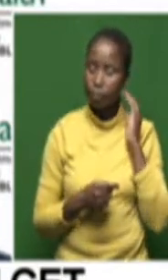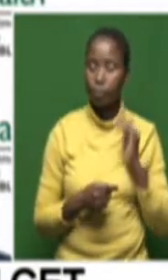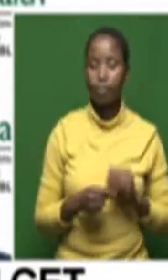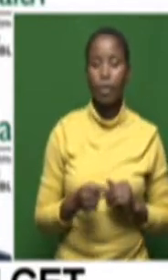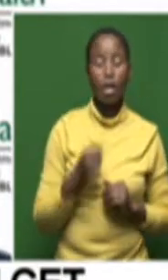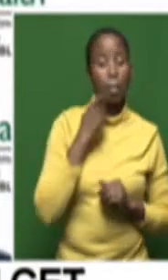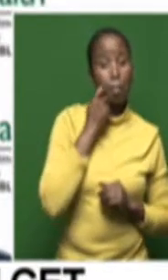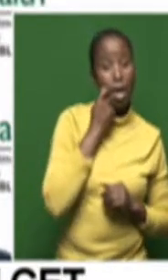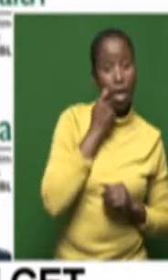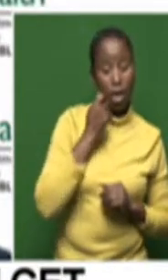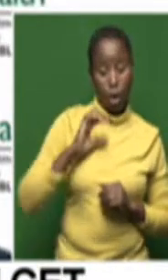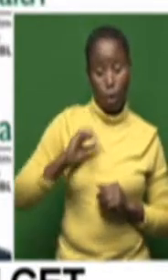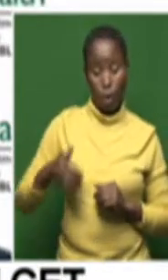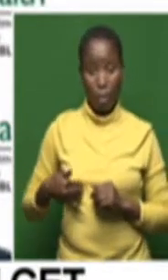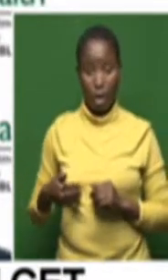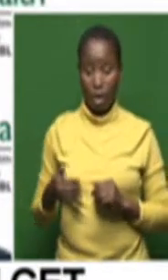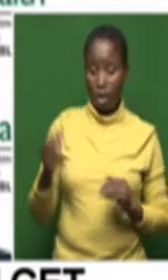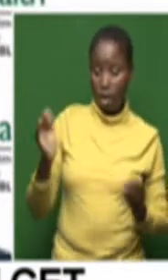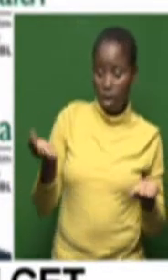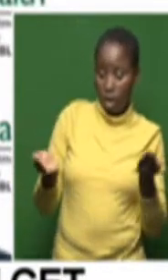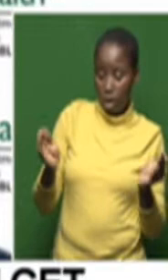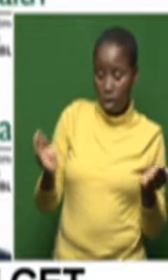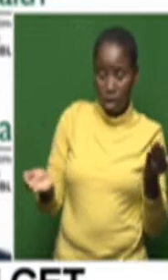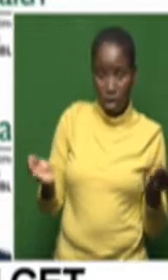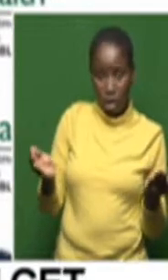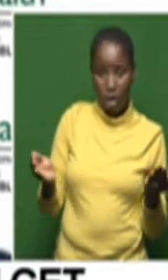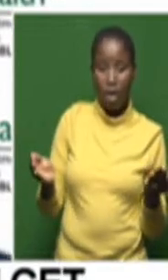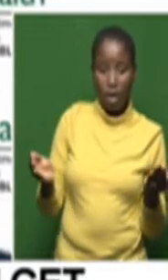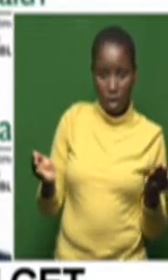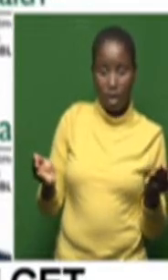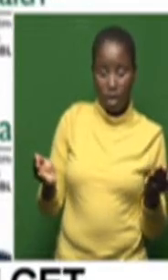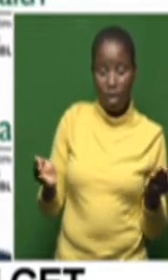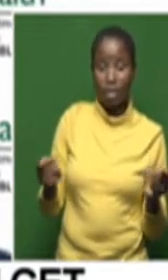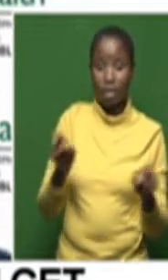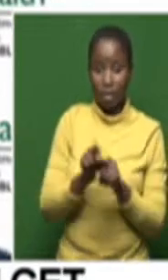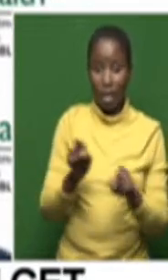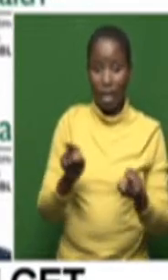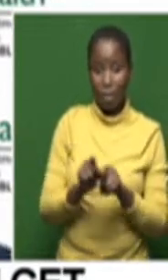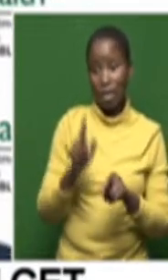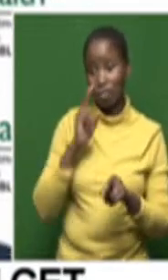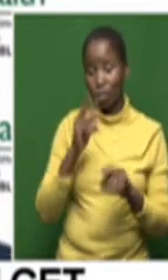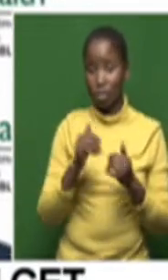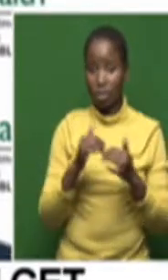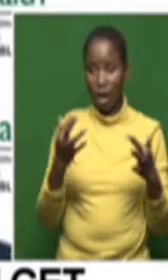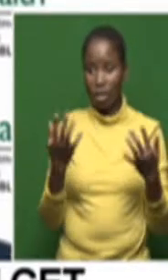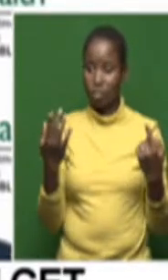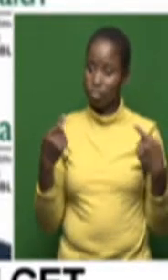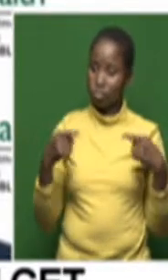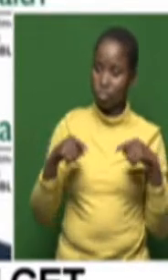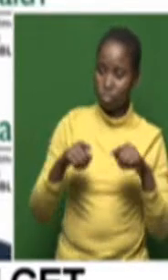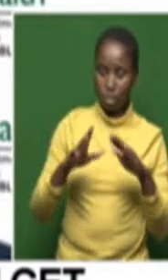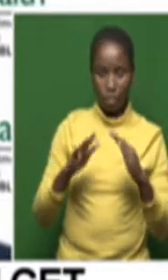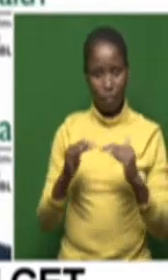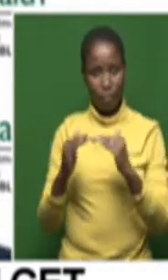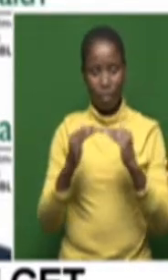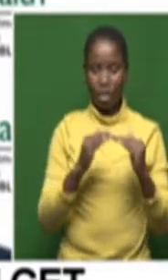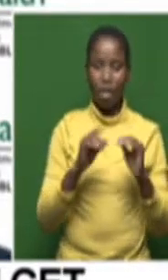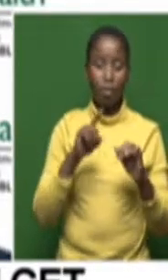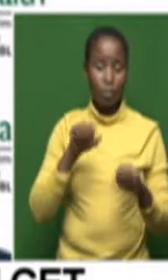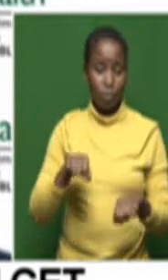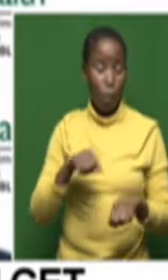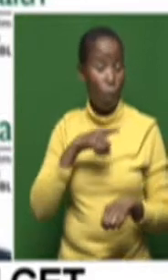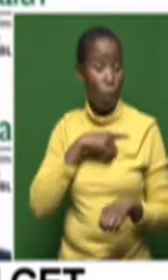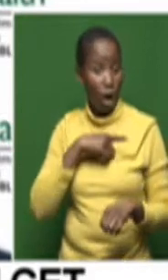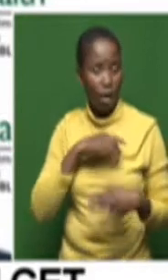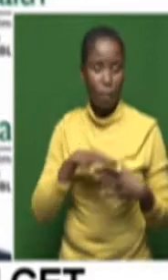to female ratio is also narrowing. Possibly, I believe that this is possibly because of the younger